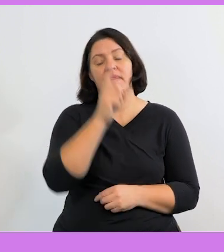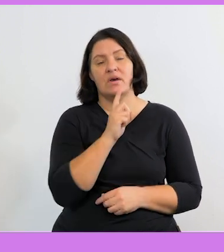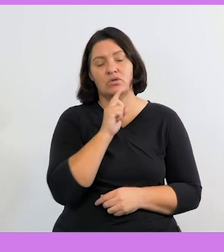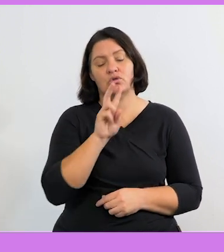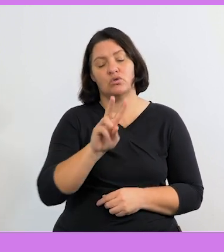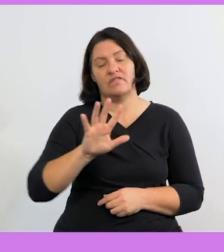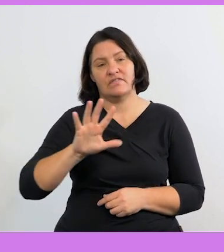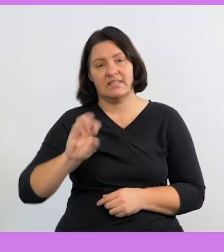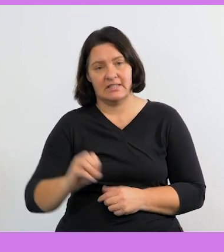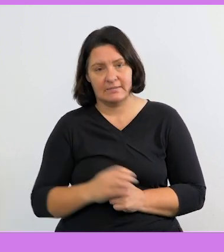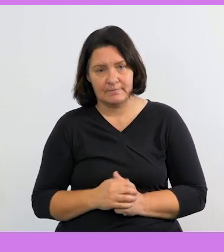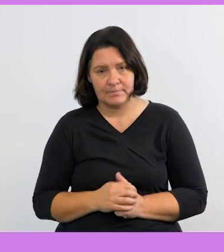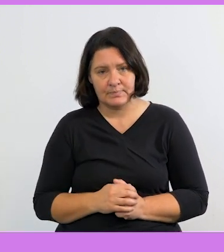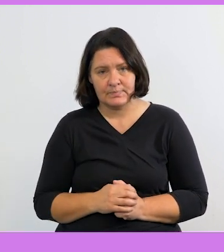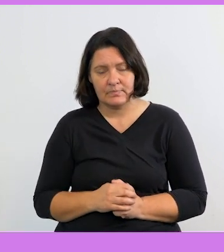give you